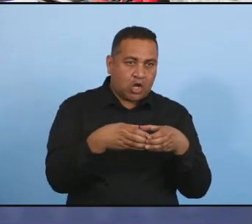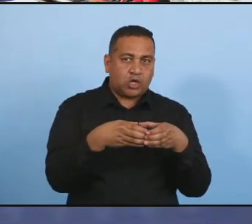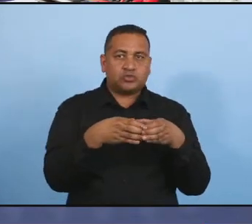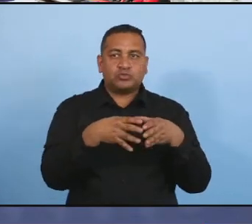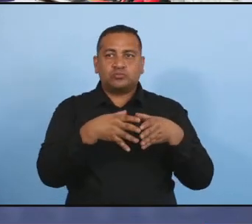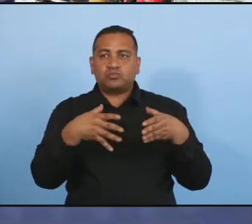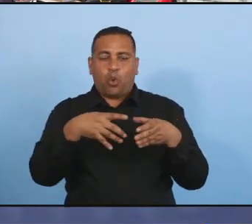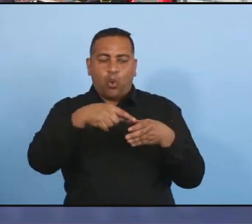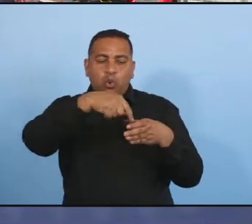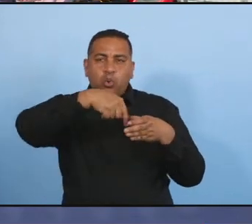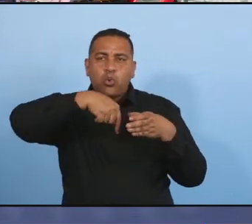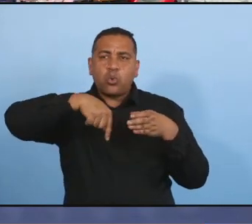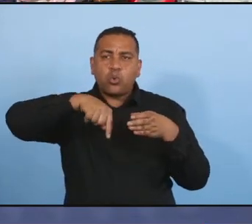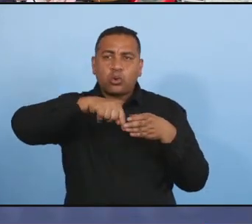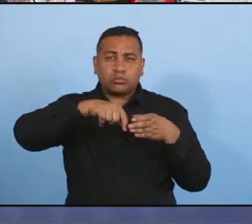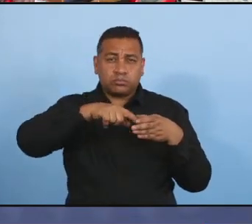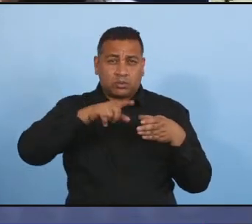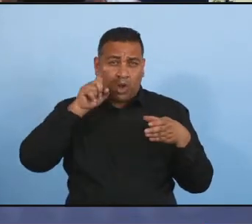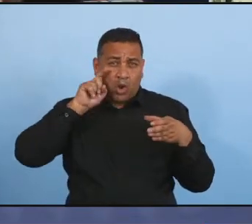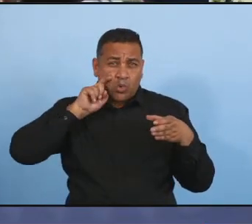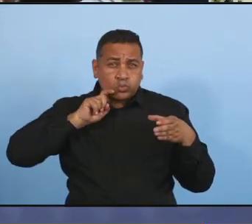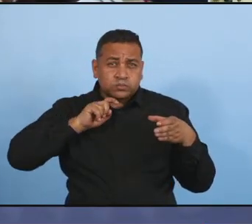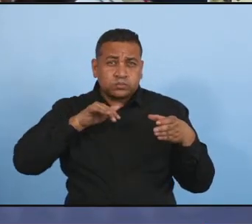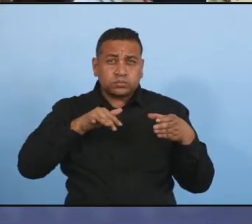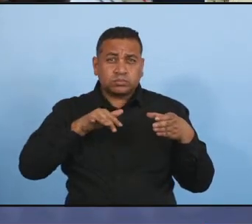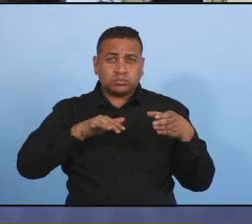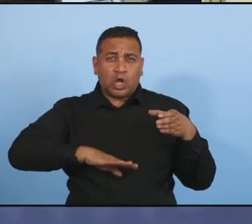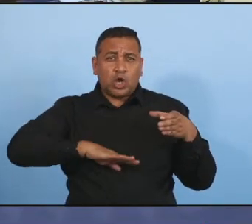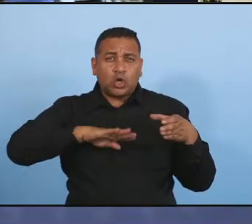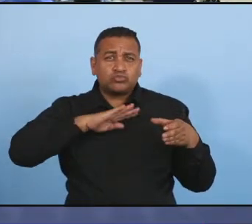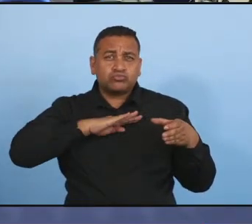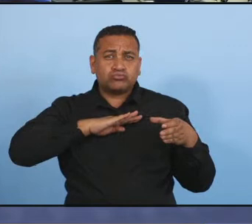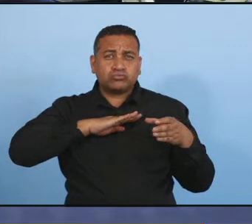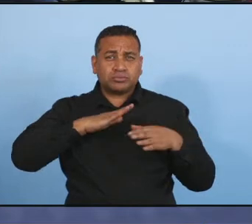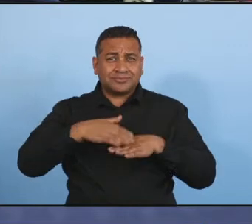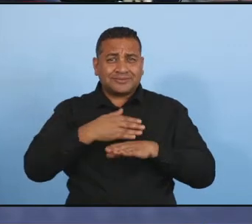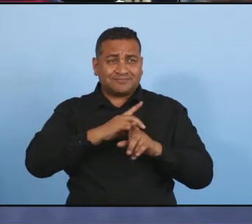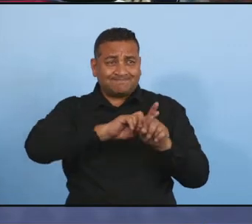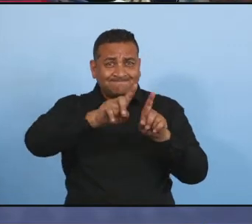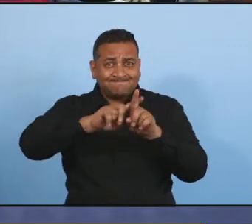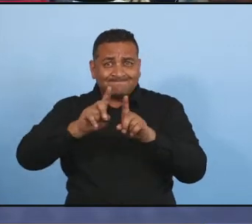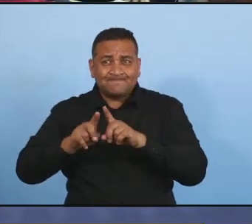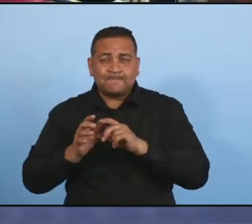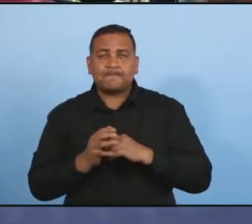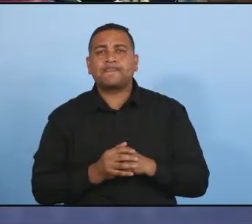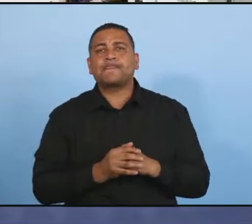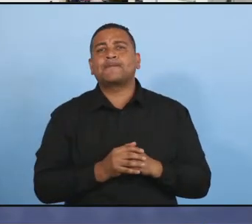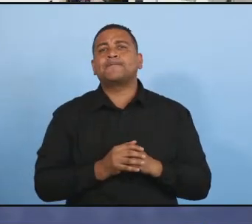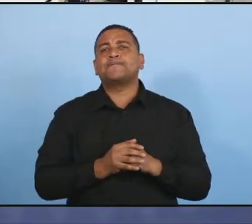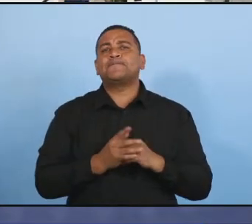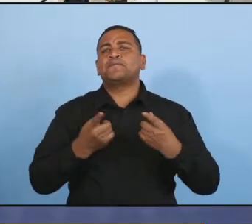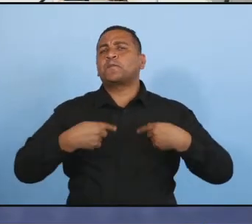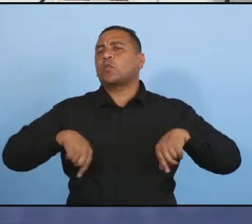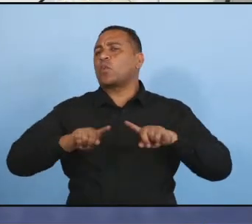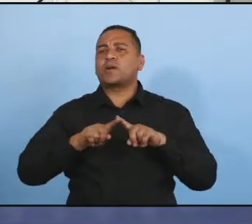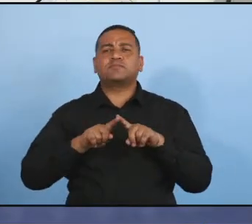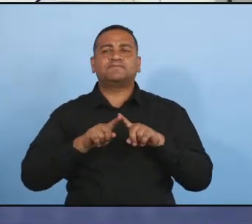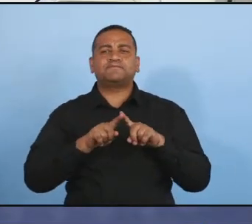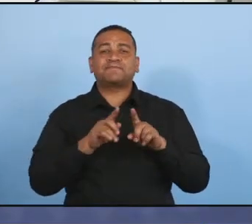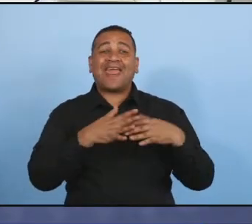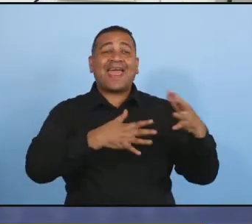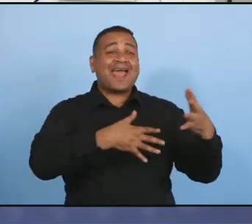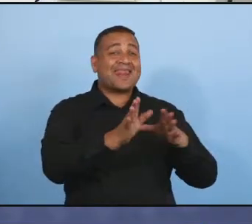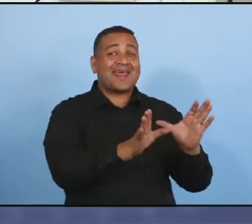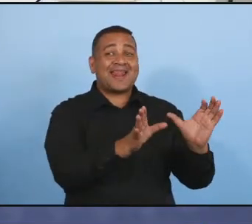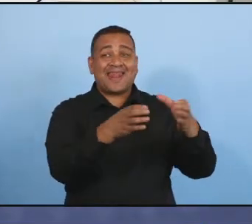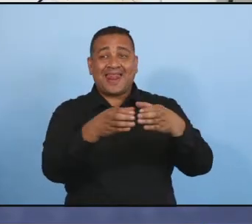at different ages? I mean, obviously you lecture various classes and all of that. That's right. So, but I mean, any class that you have, is it a mix